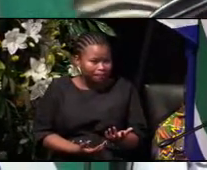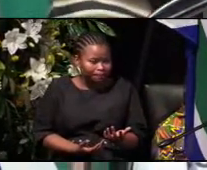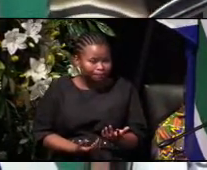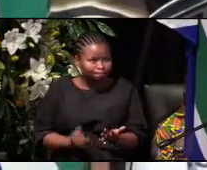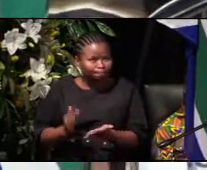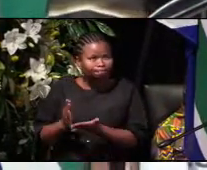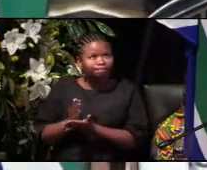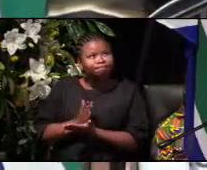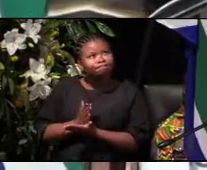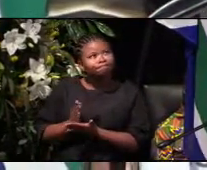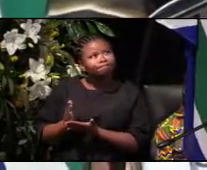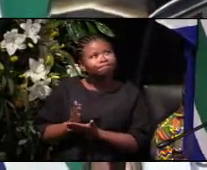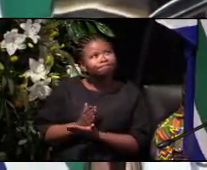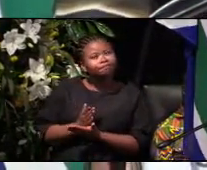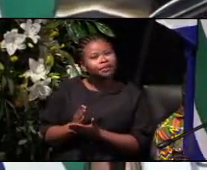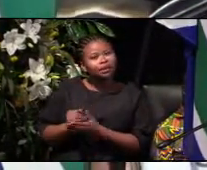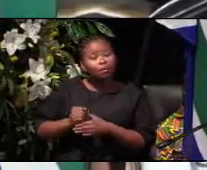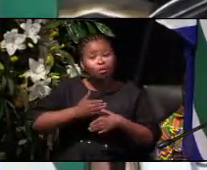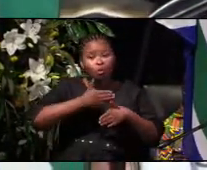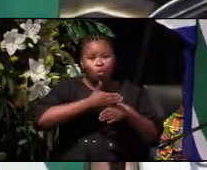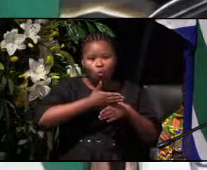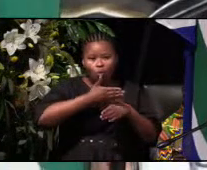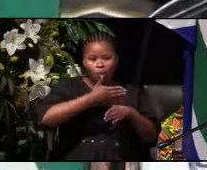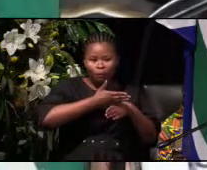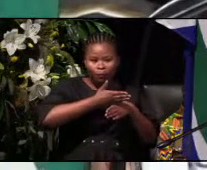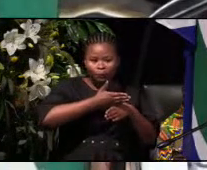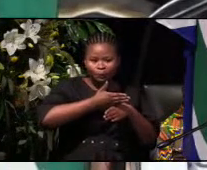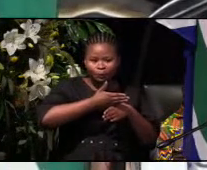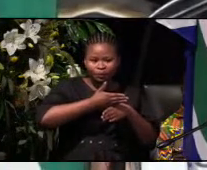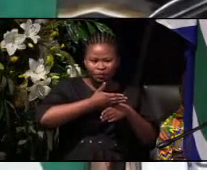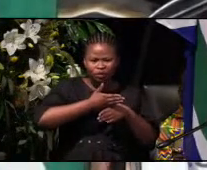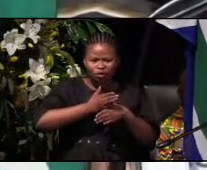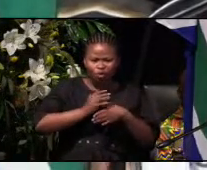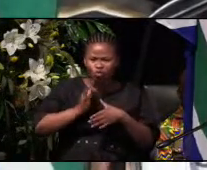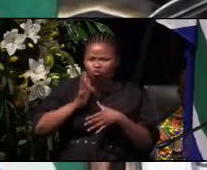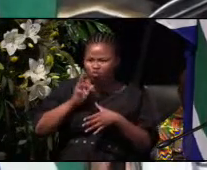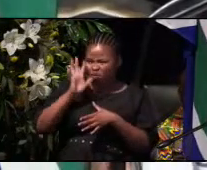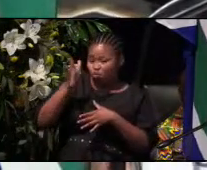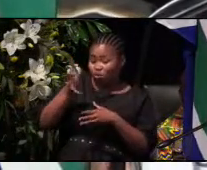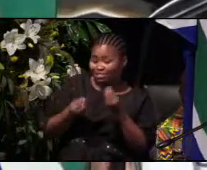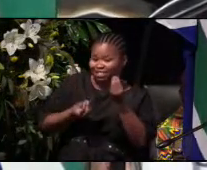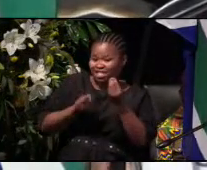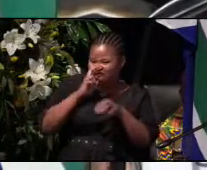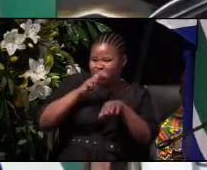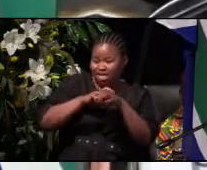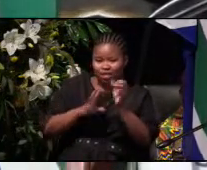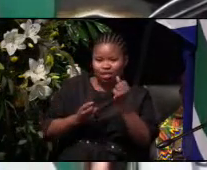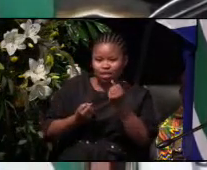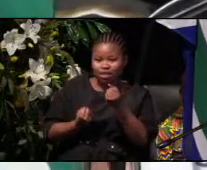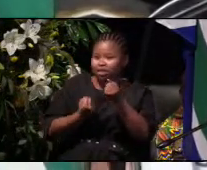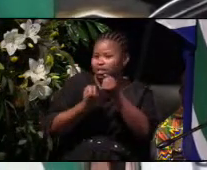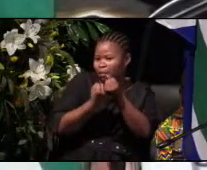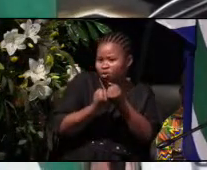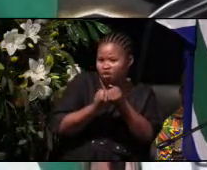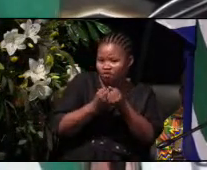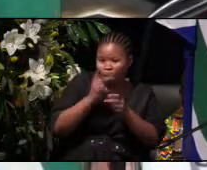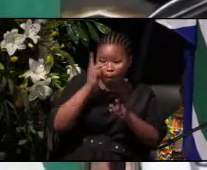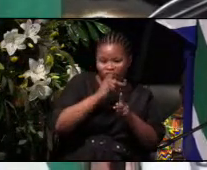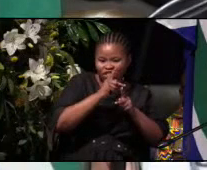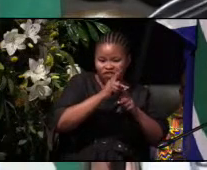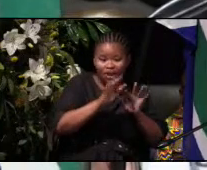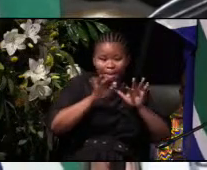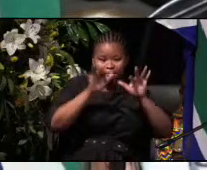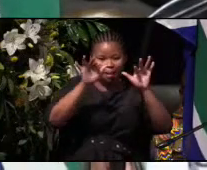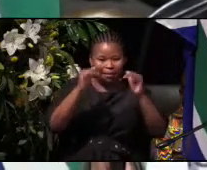some work is taking place and it will need your support one of those is professionalization of Public